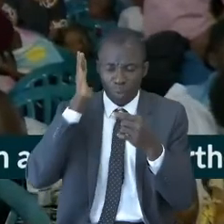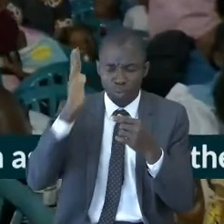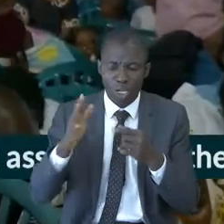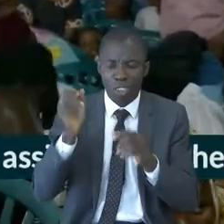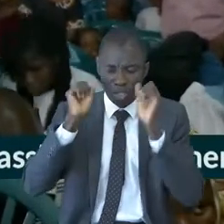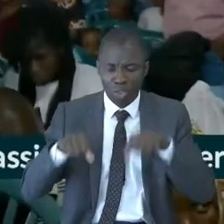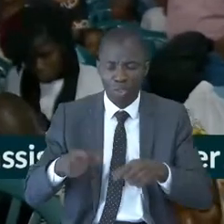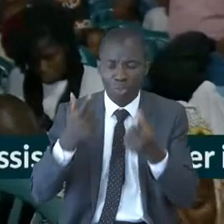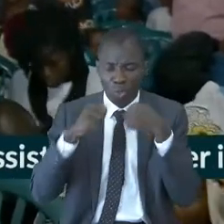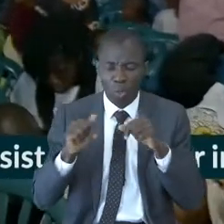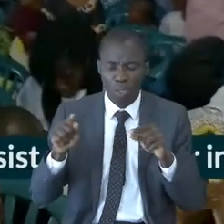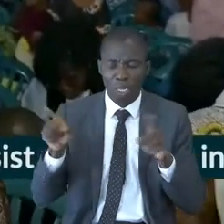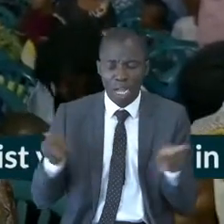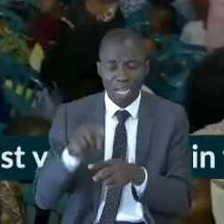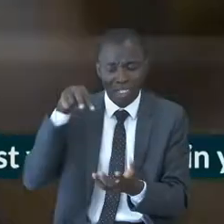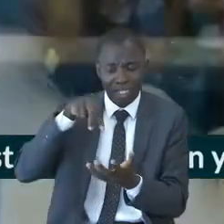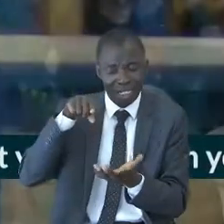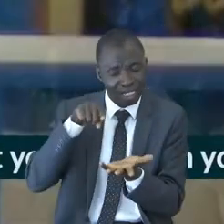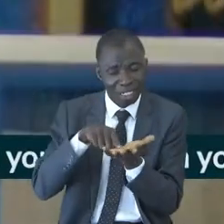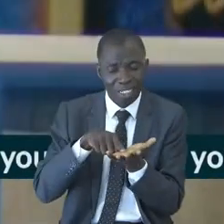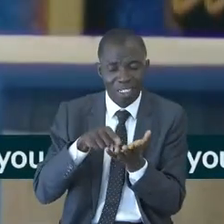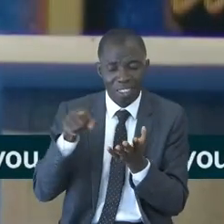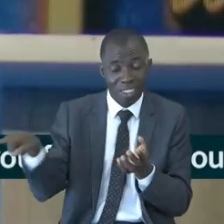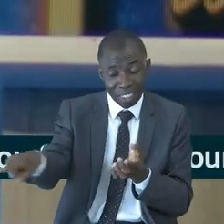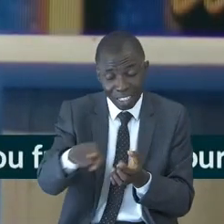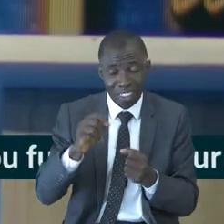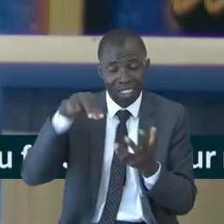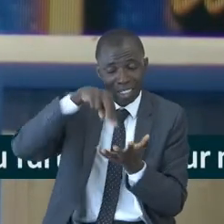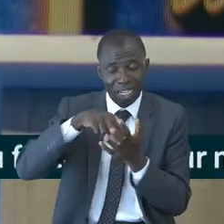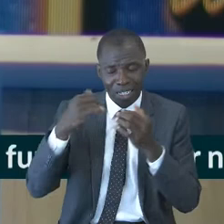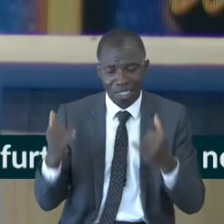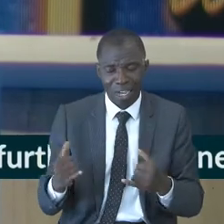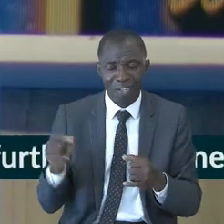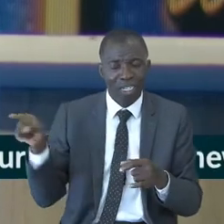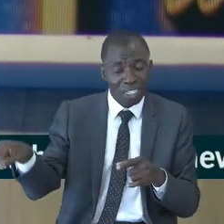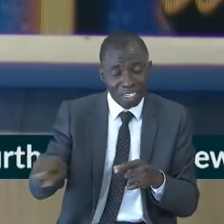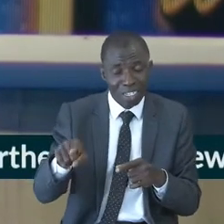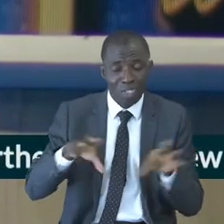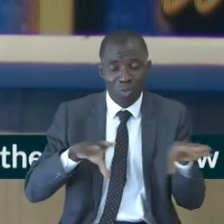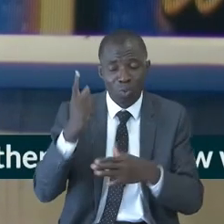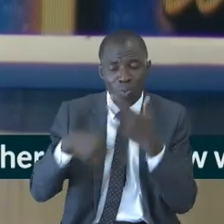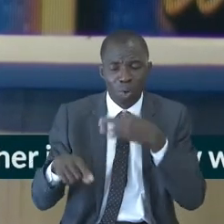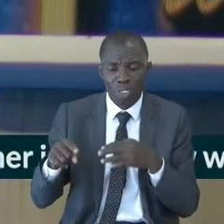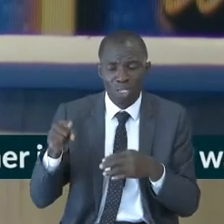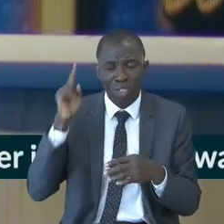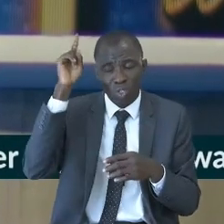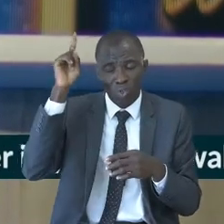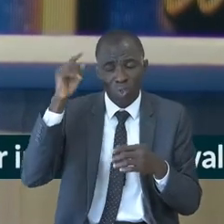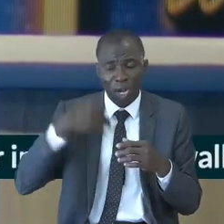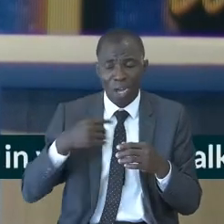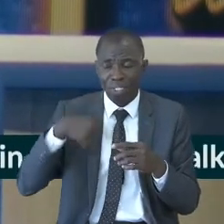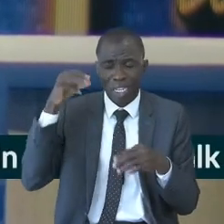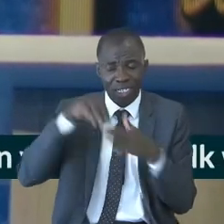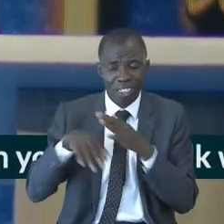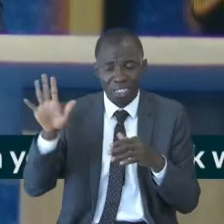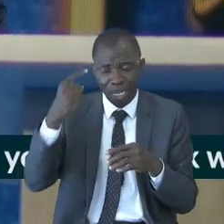as these stand up now, and they do what you have said in their mind, in their heart,